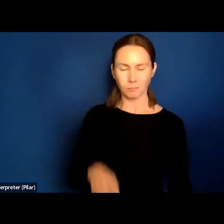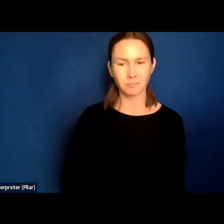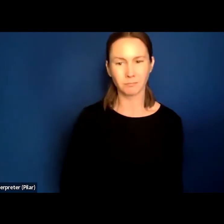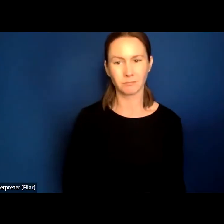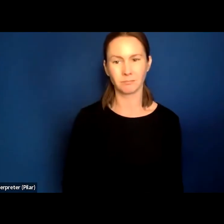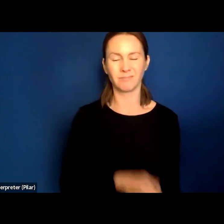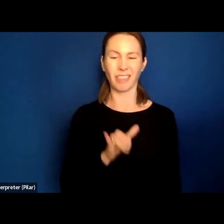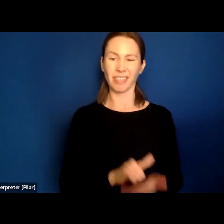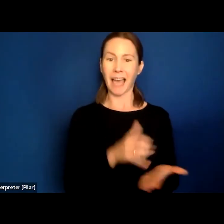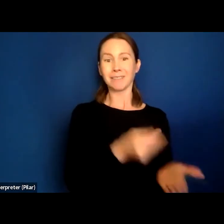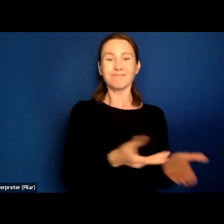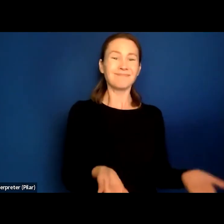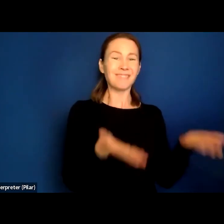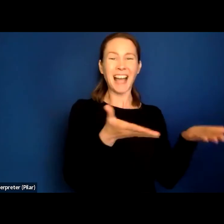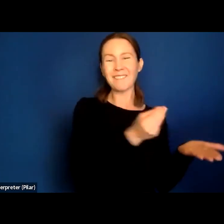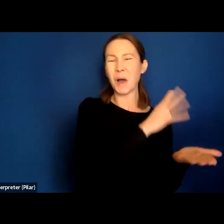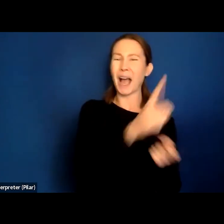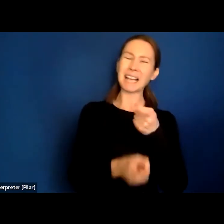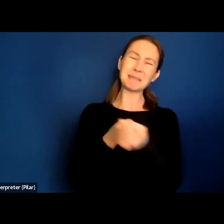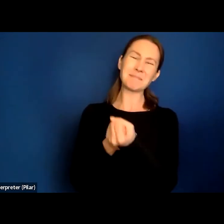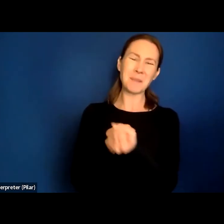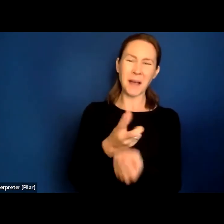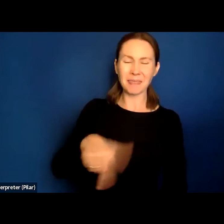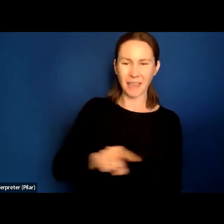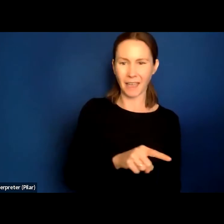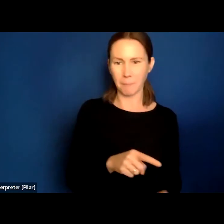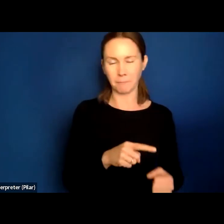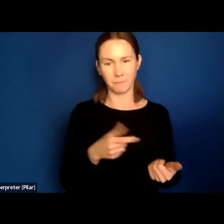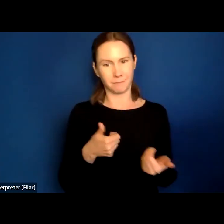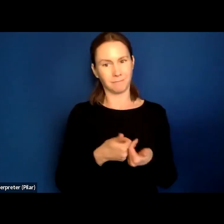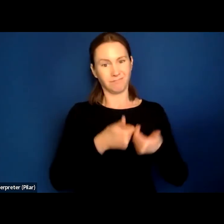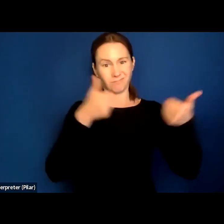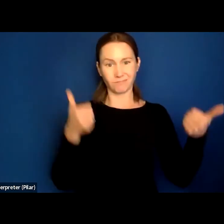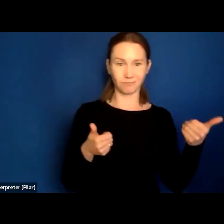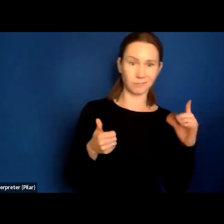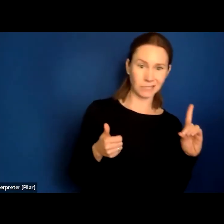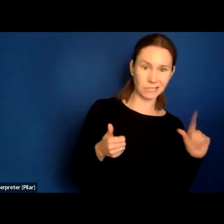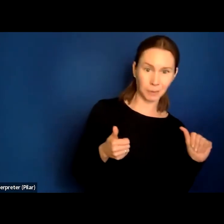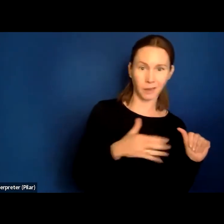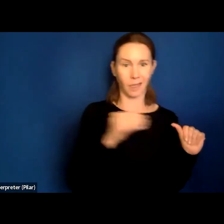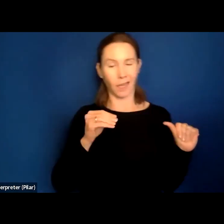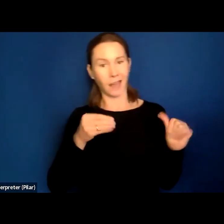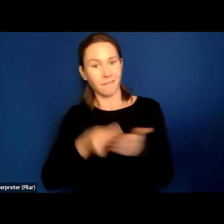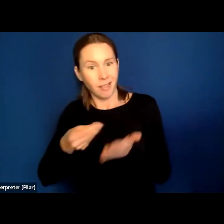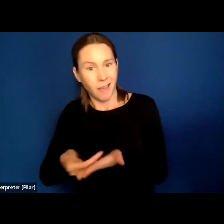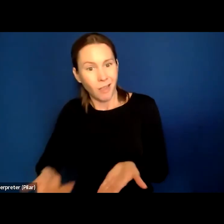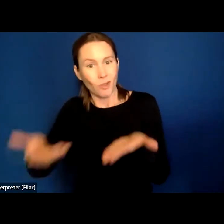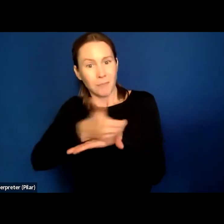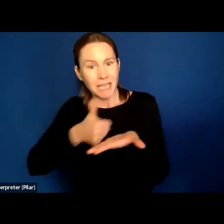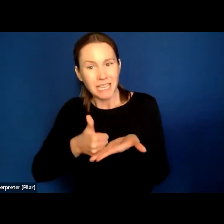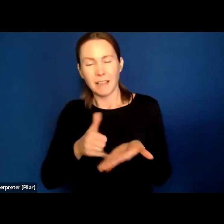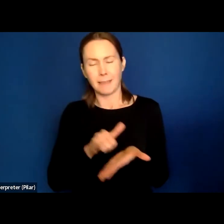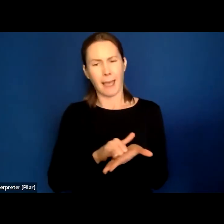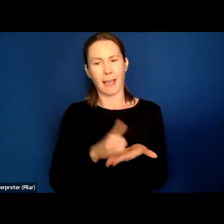Replacing the telethon-inspired association between disability and philanthropy opens the door for imagining